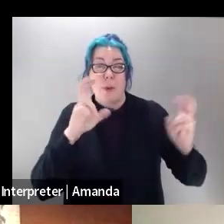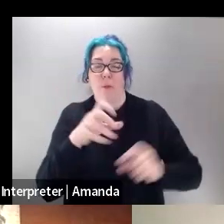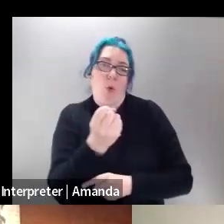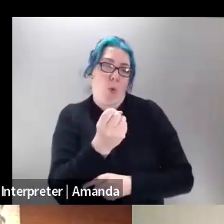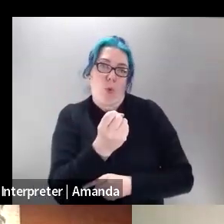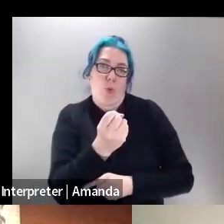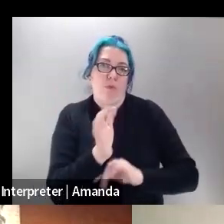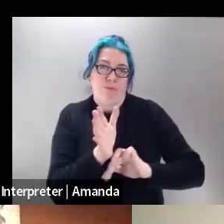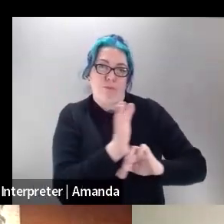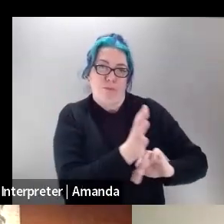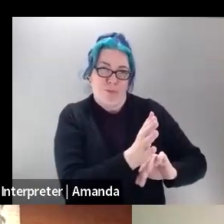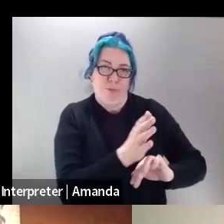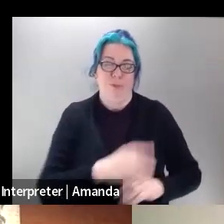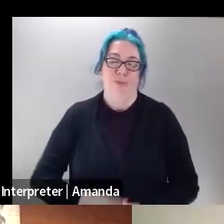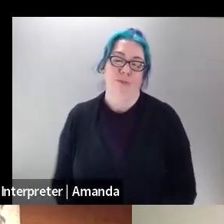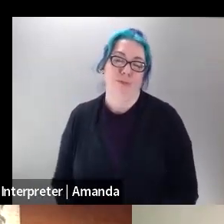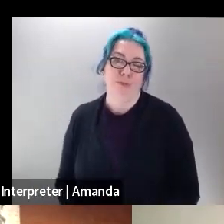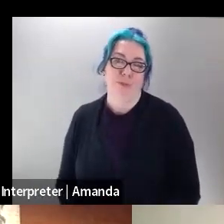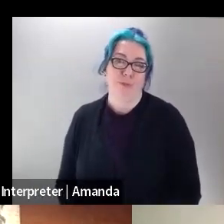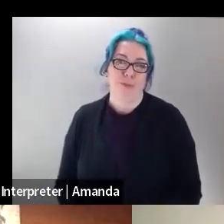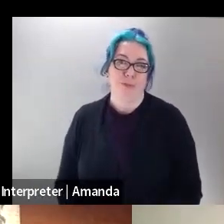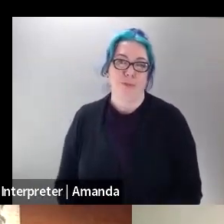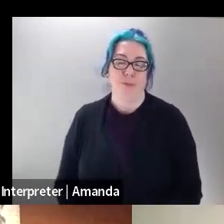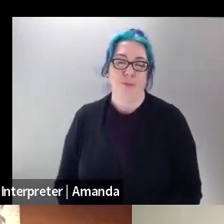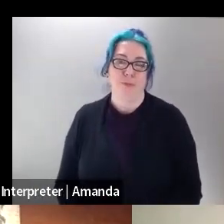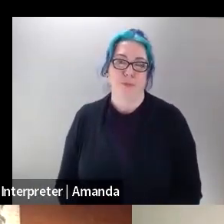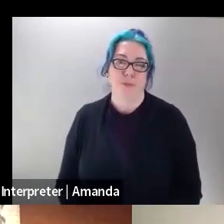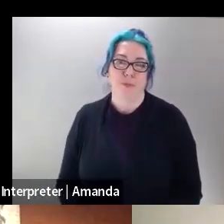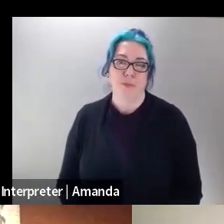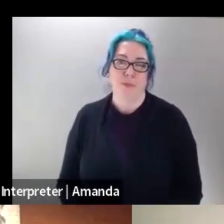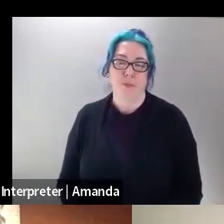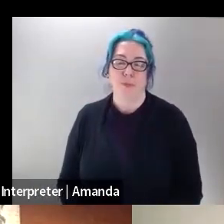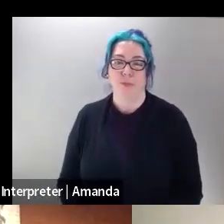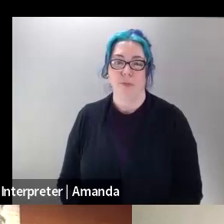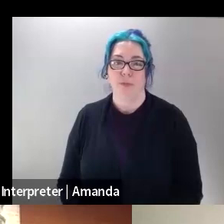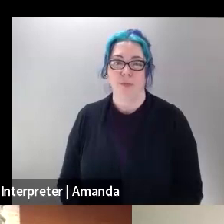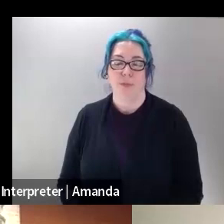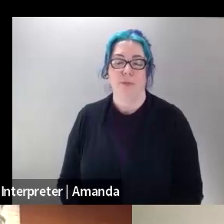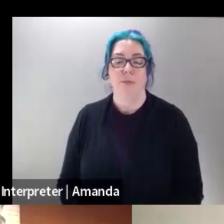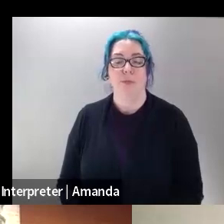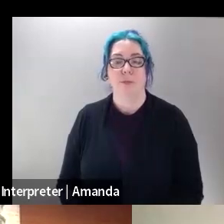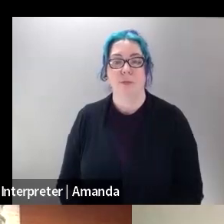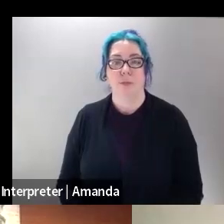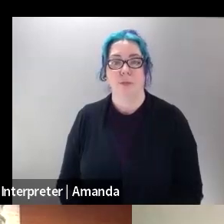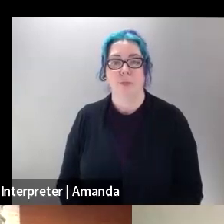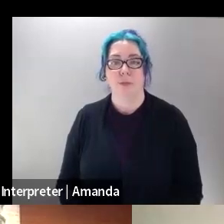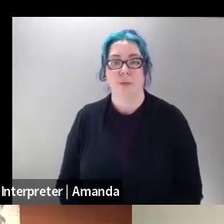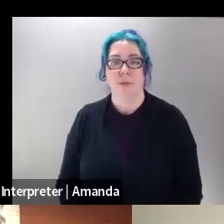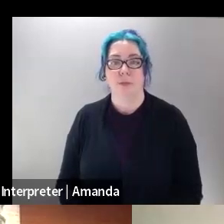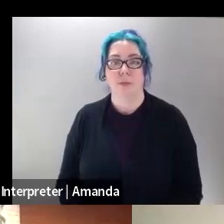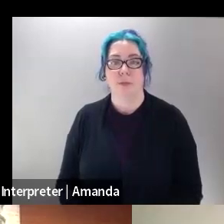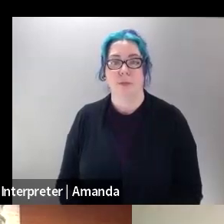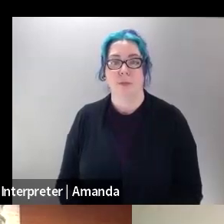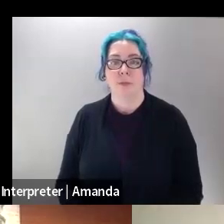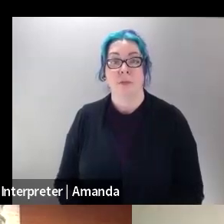That's my dream for today. And so, after talking a lot about beginning, I